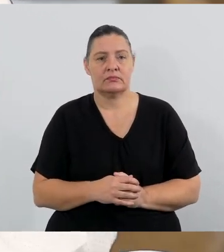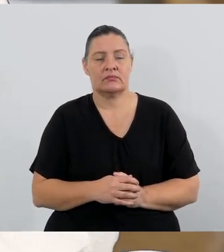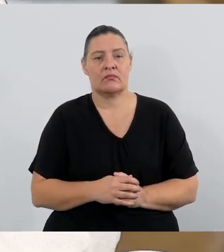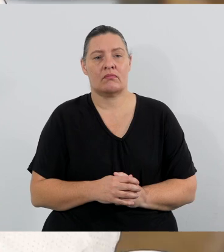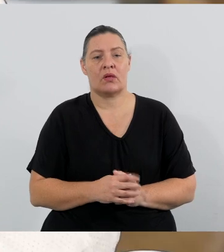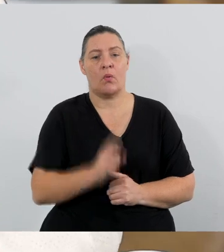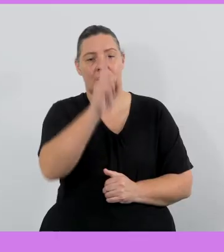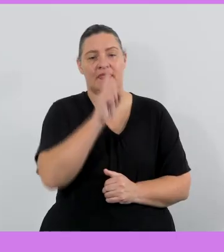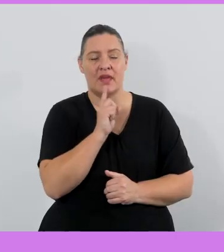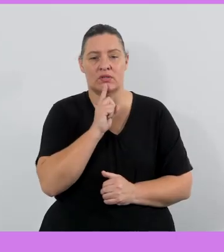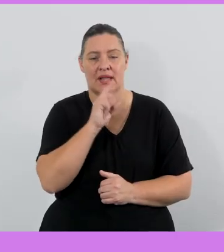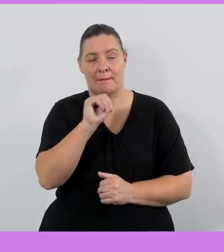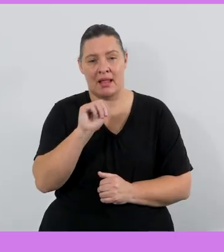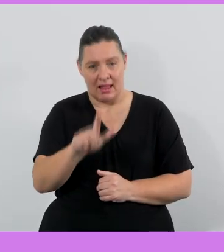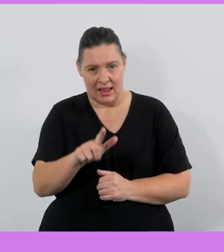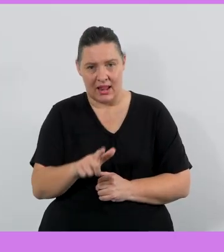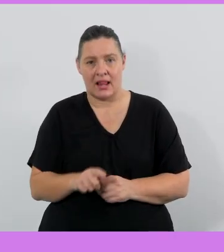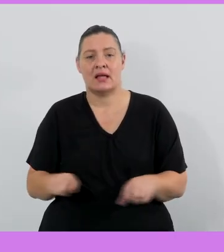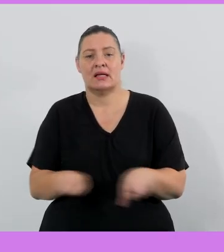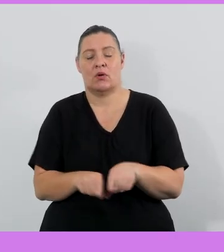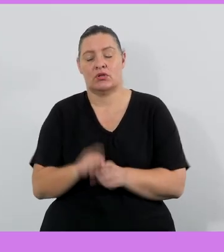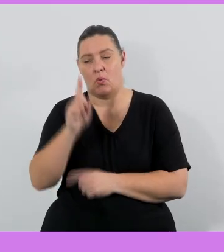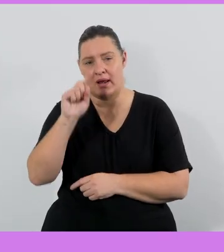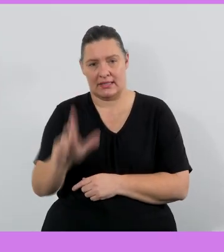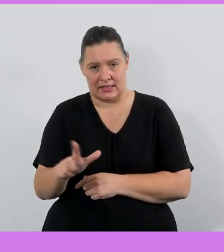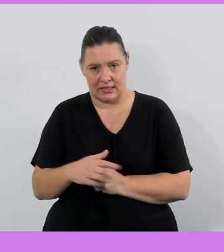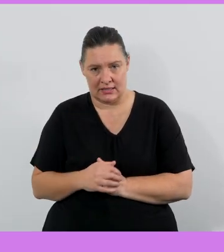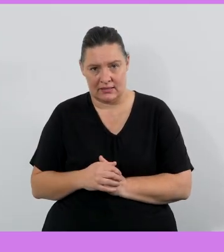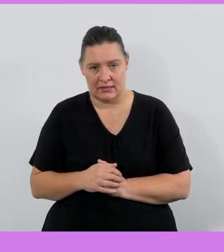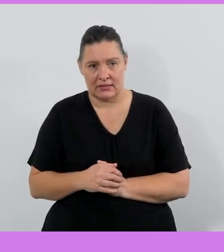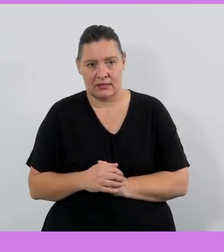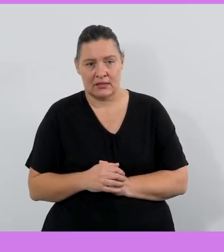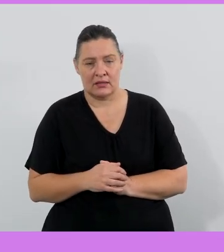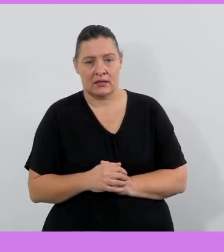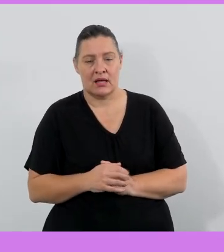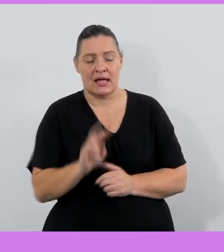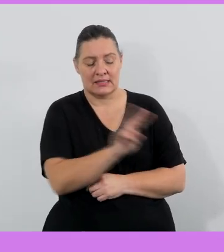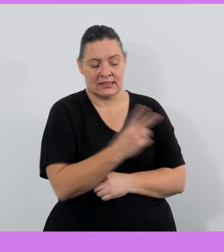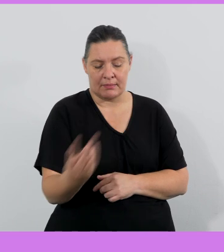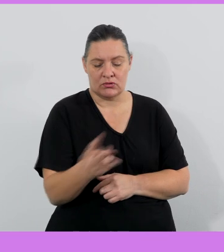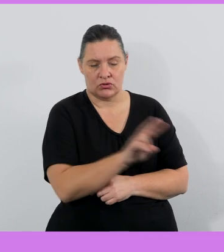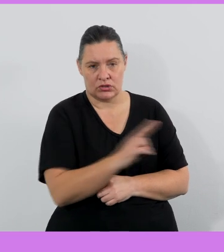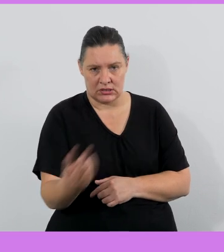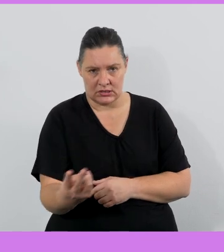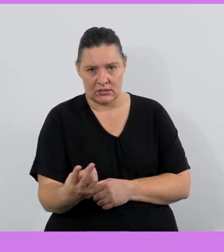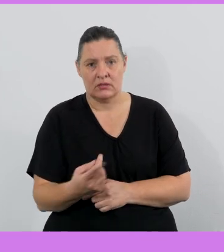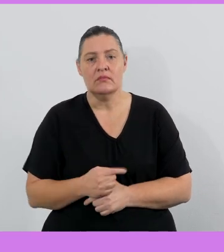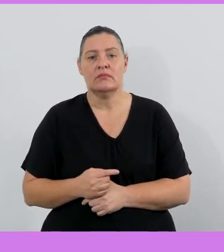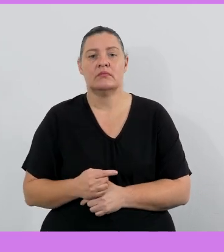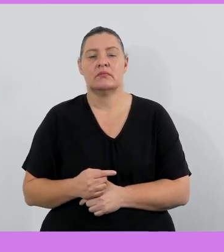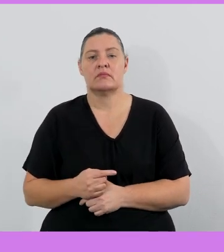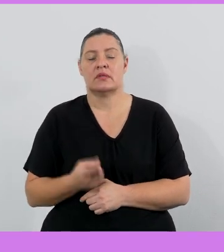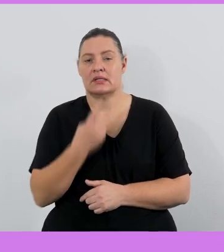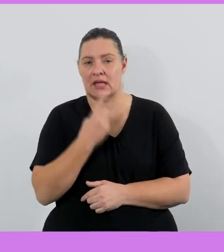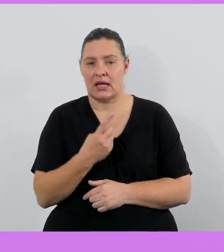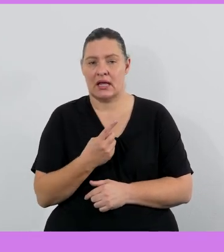also, 1,000 milliliters equals 1 liter. And then substitution. I alluded on the fact